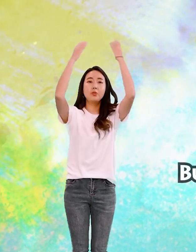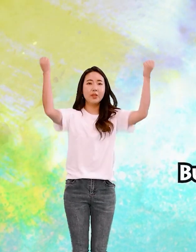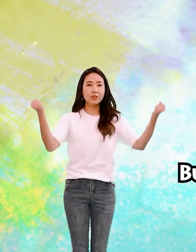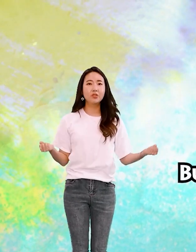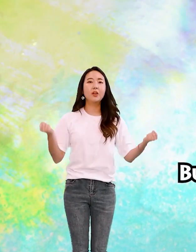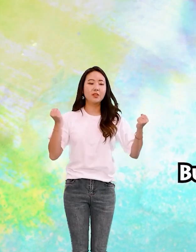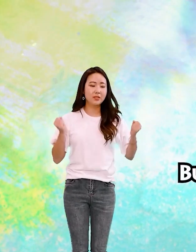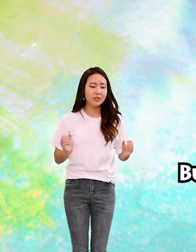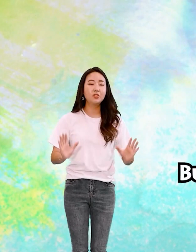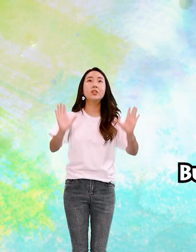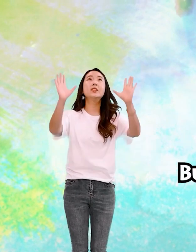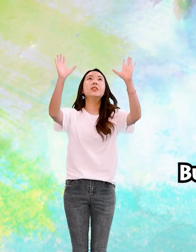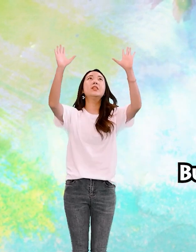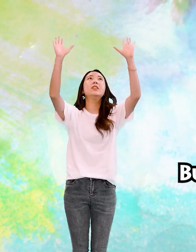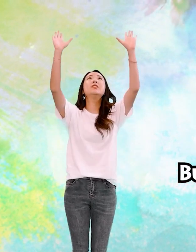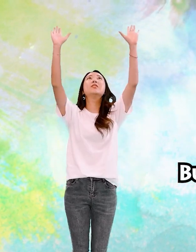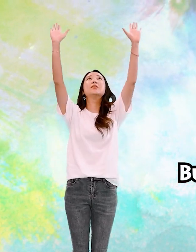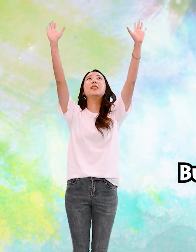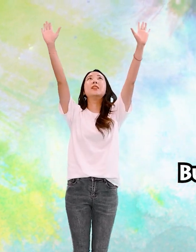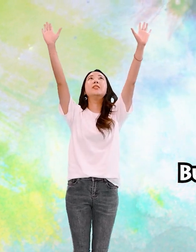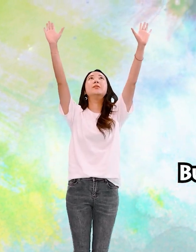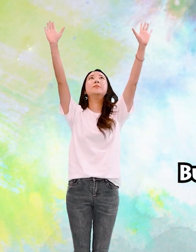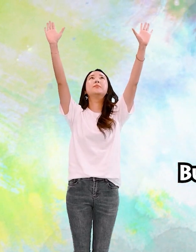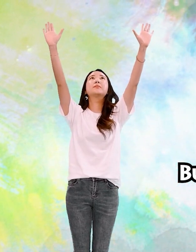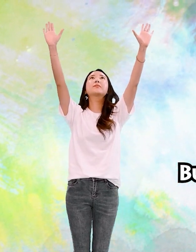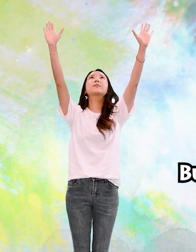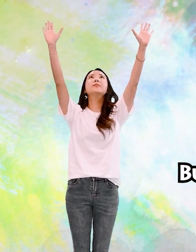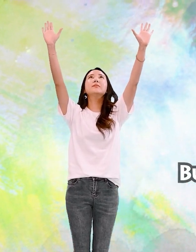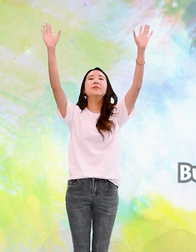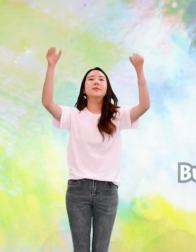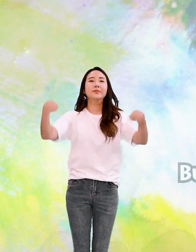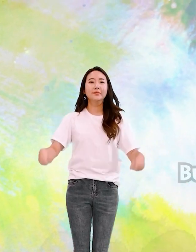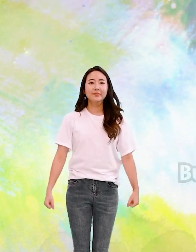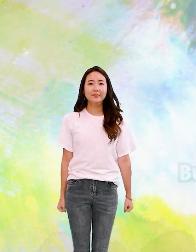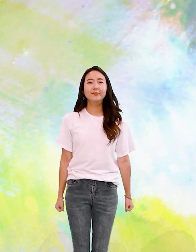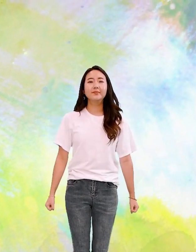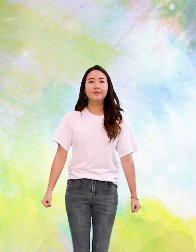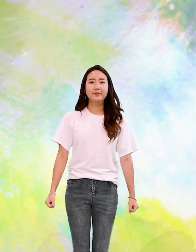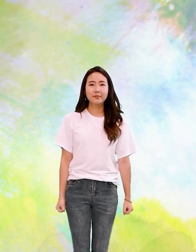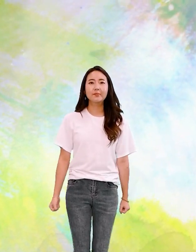but wholly trust in Jesus' name.